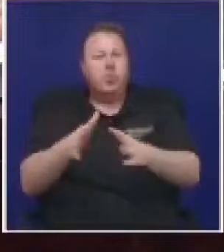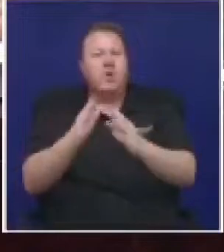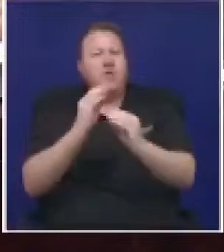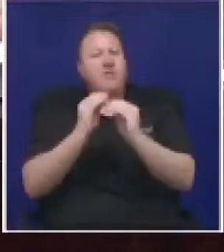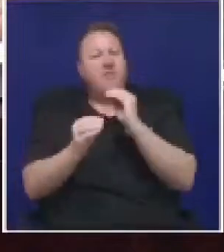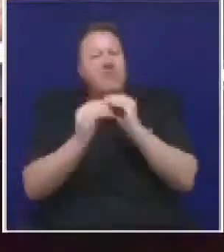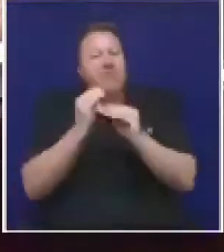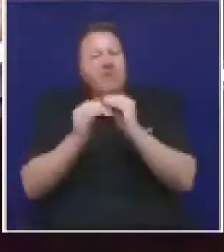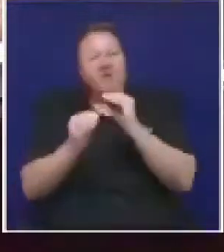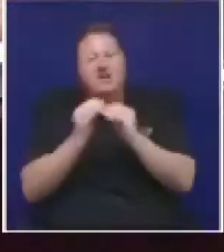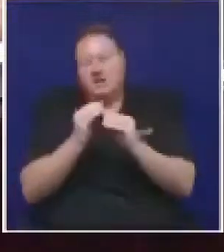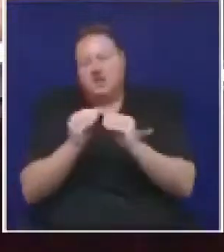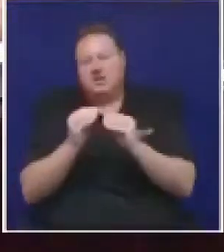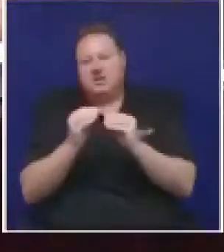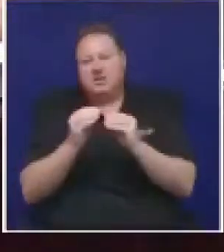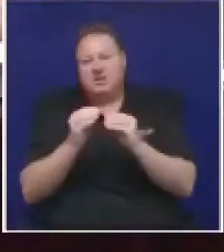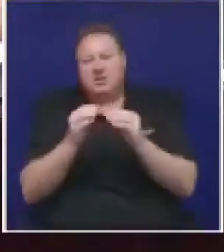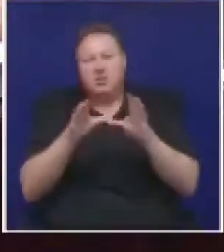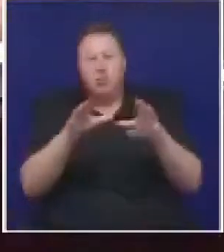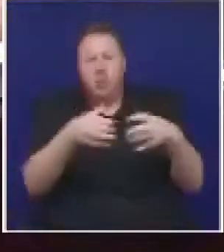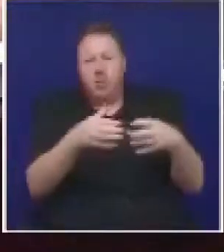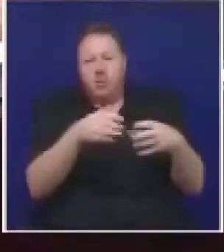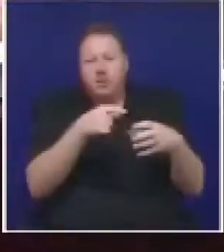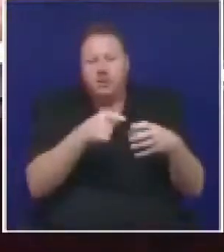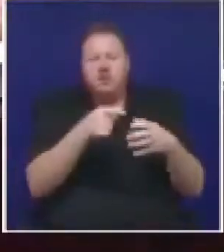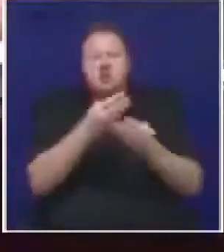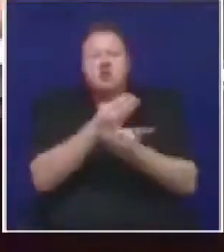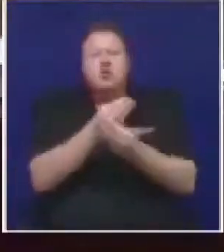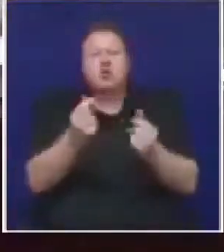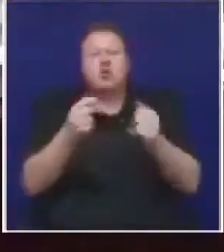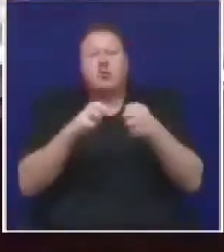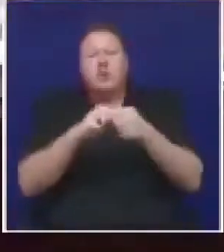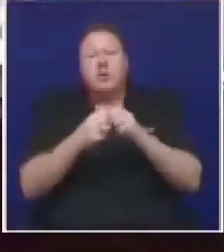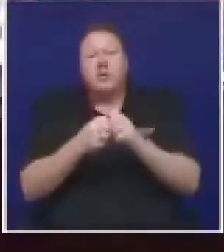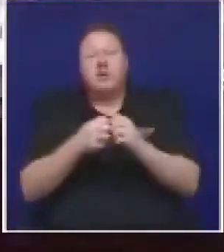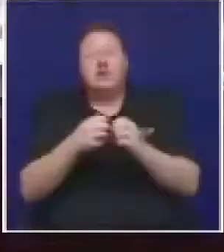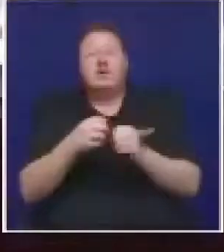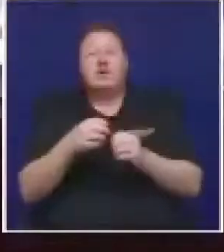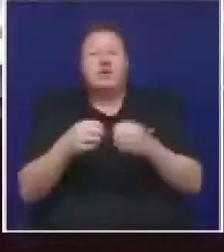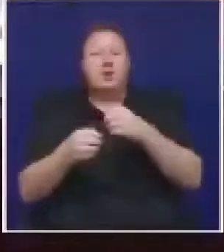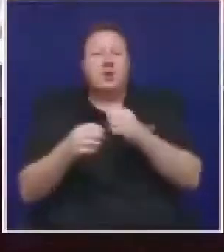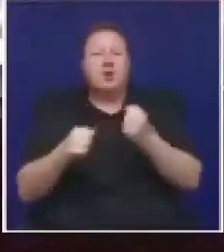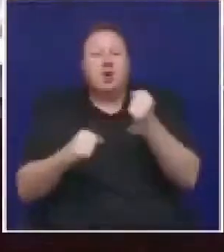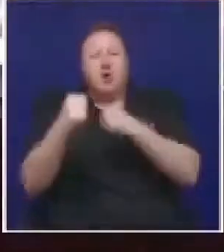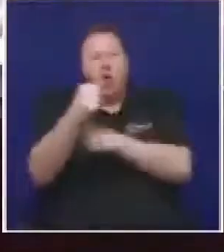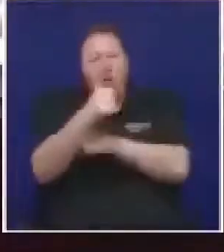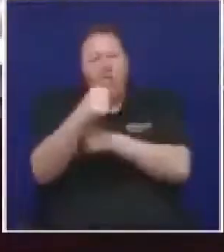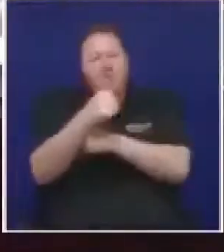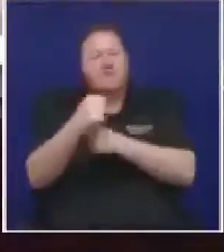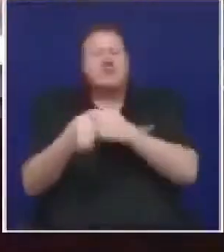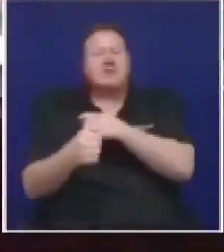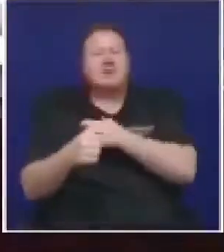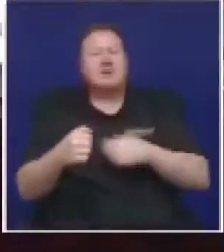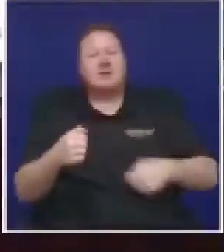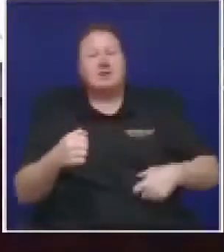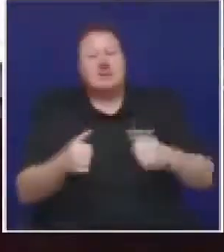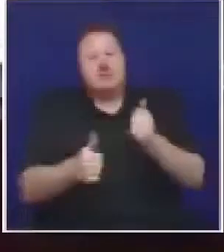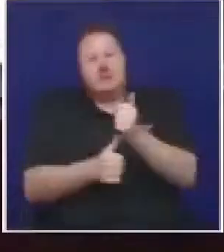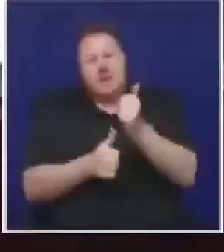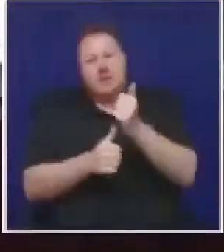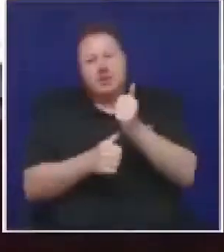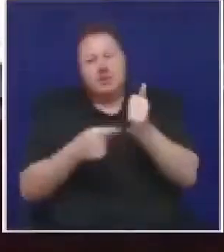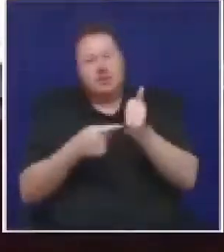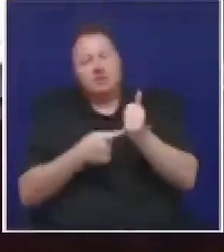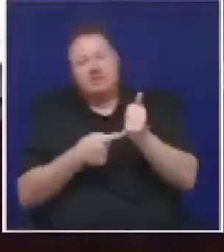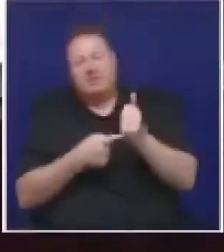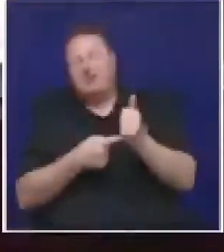resolve policy disagreements and delegated the Office of the Deputy President to lead the clearinghouse mechanism.